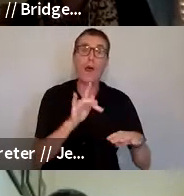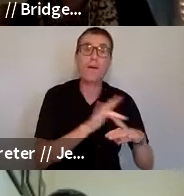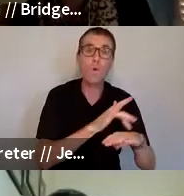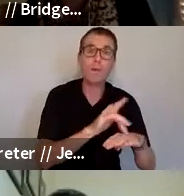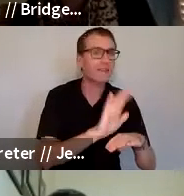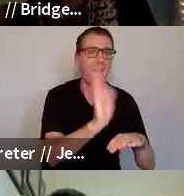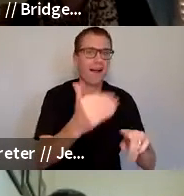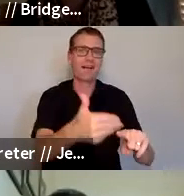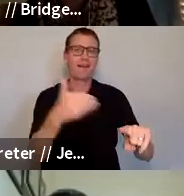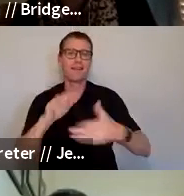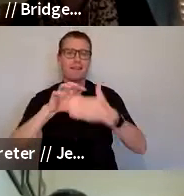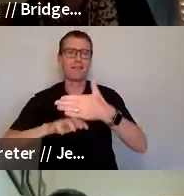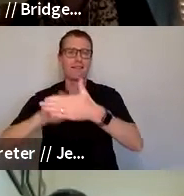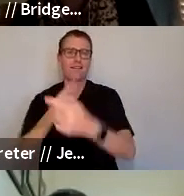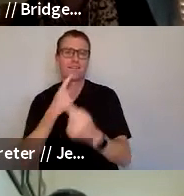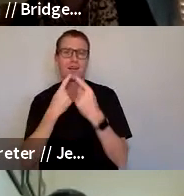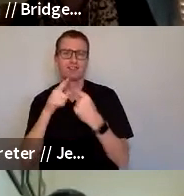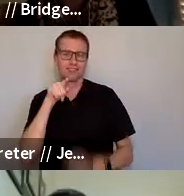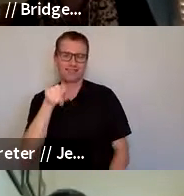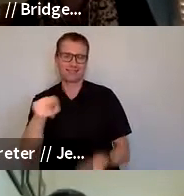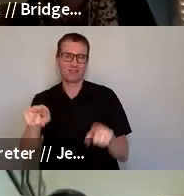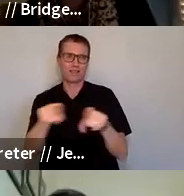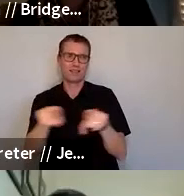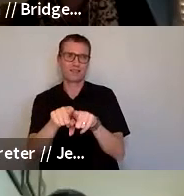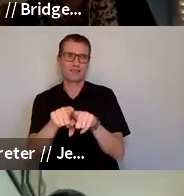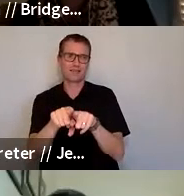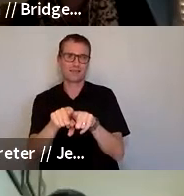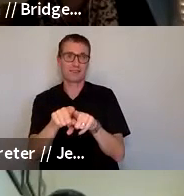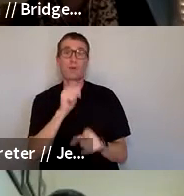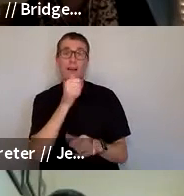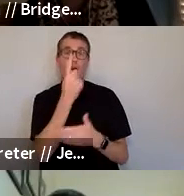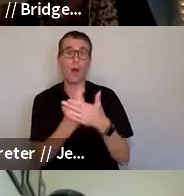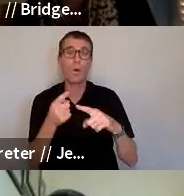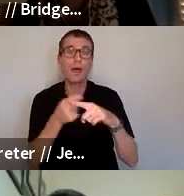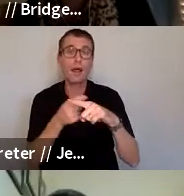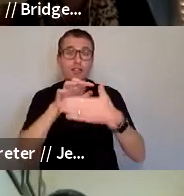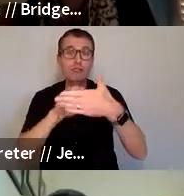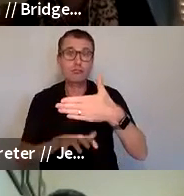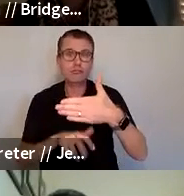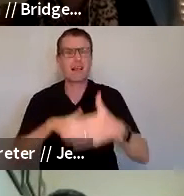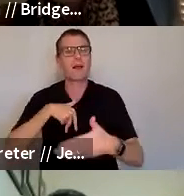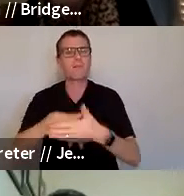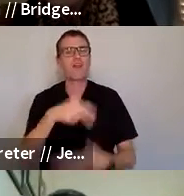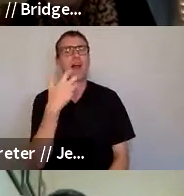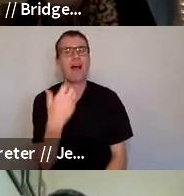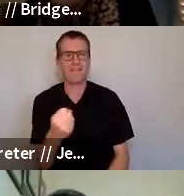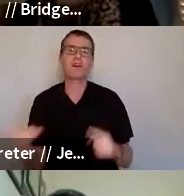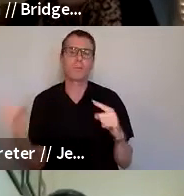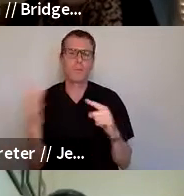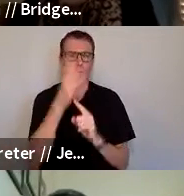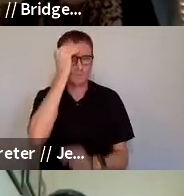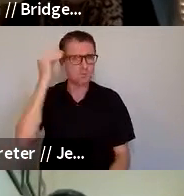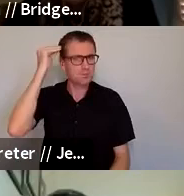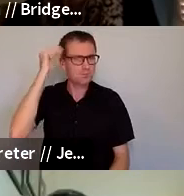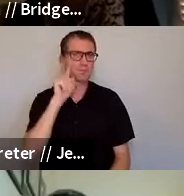those performances for start, there's a barrier right there in the written English. So it's just to remember that as well.